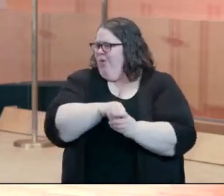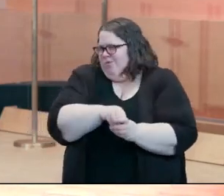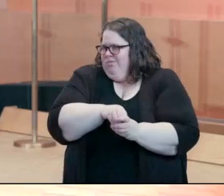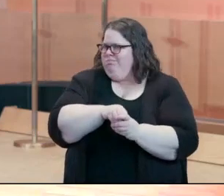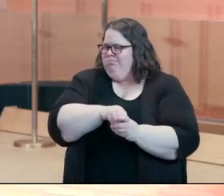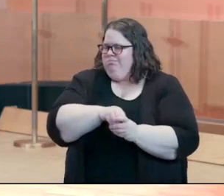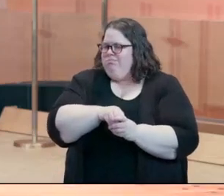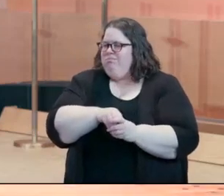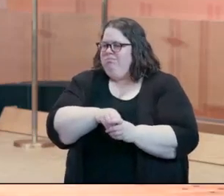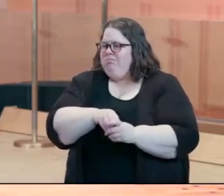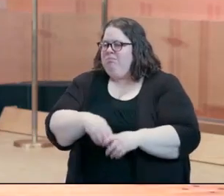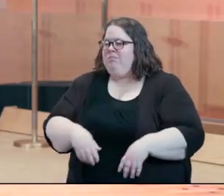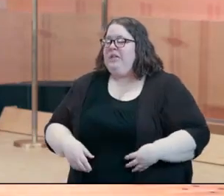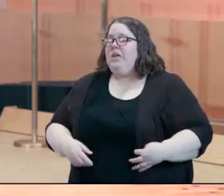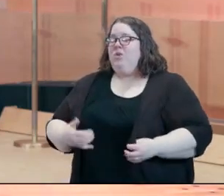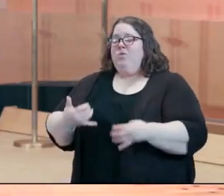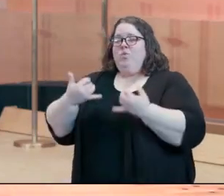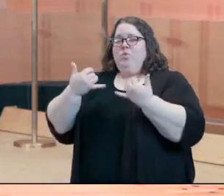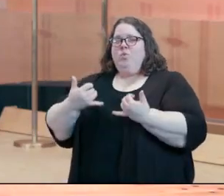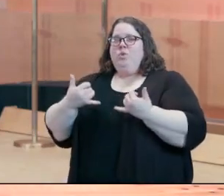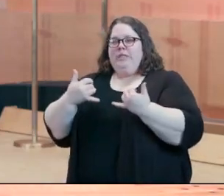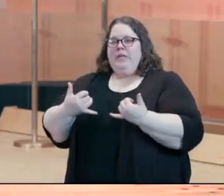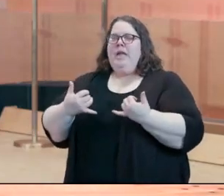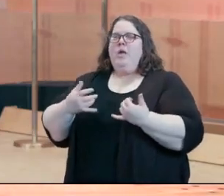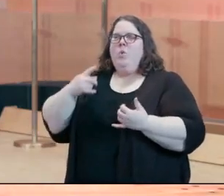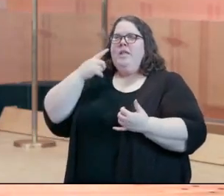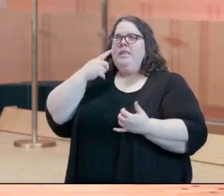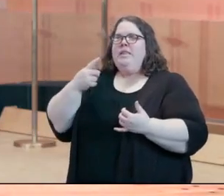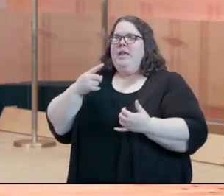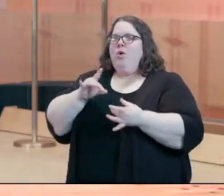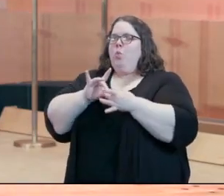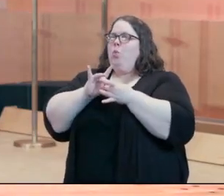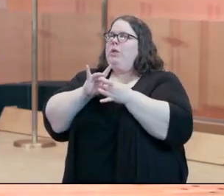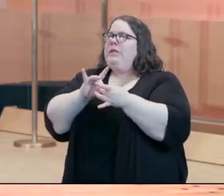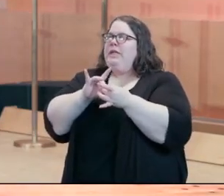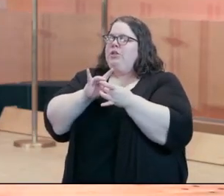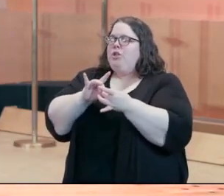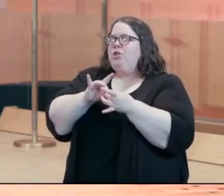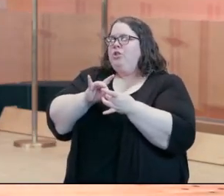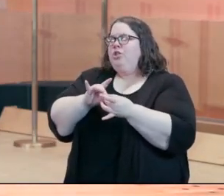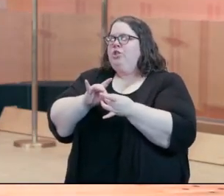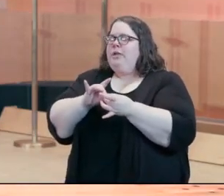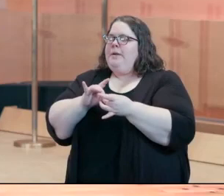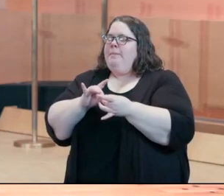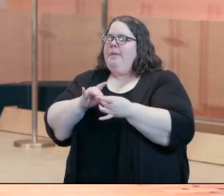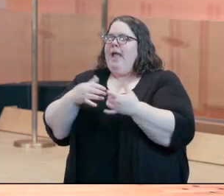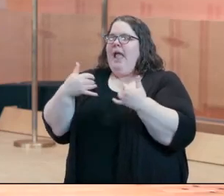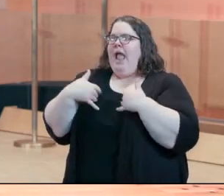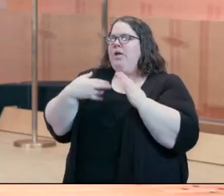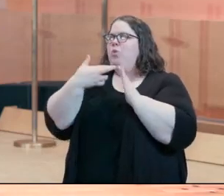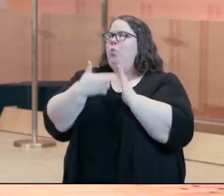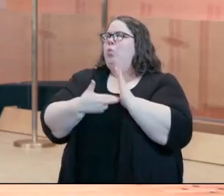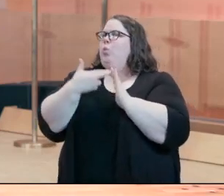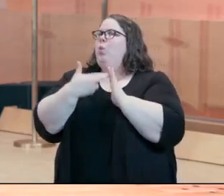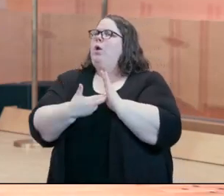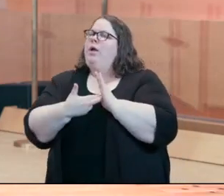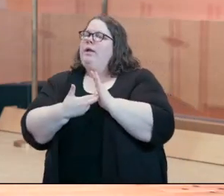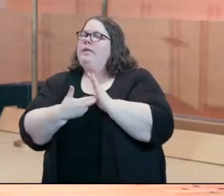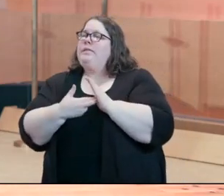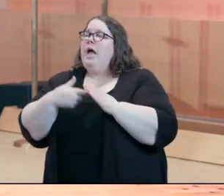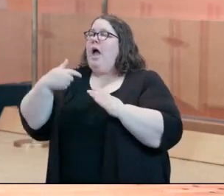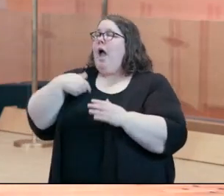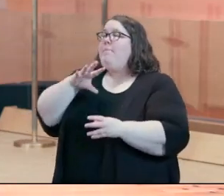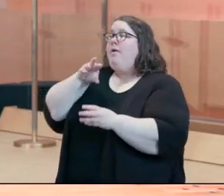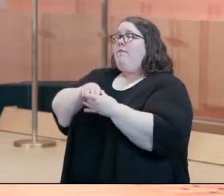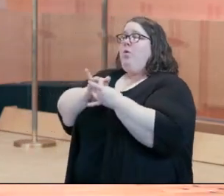view any relationship as a conditional thing, right? I'm going to be in this relationship as